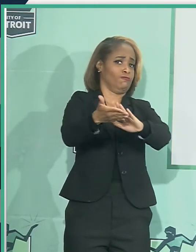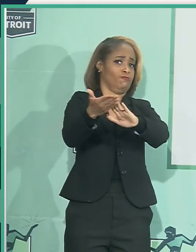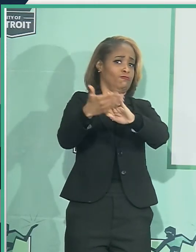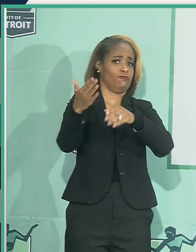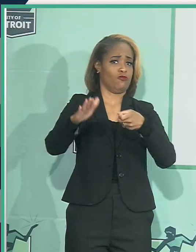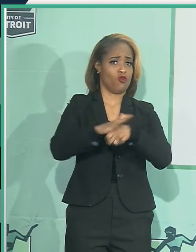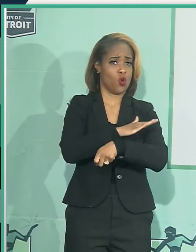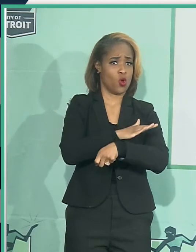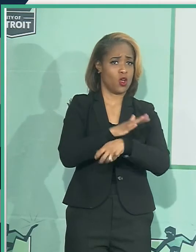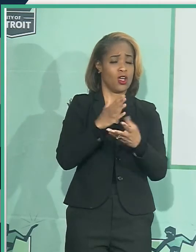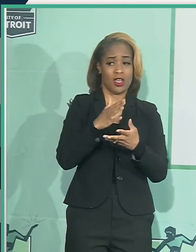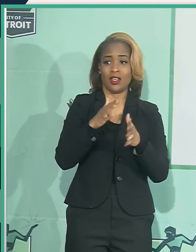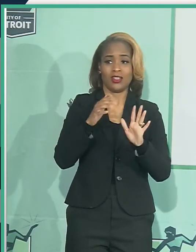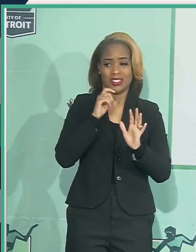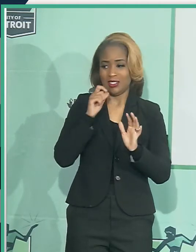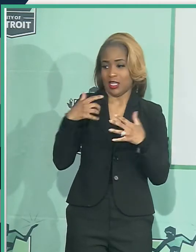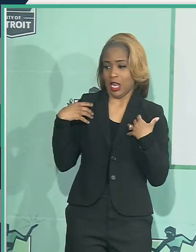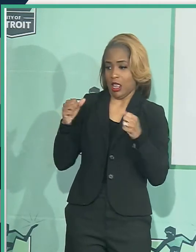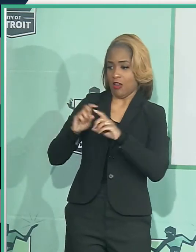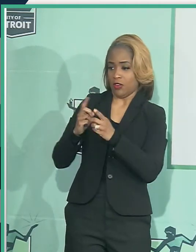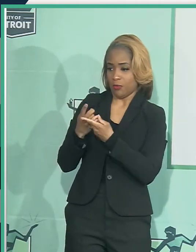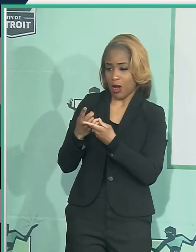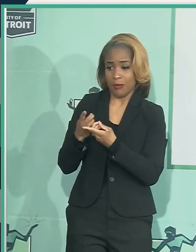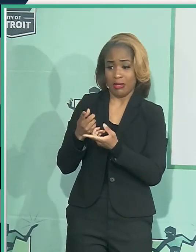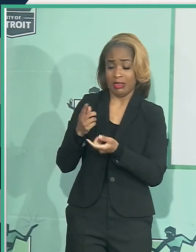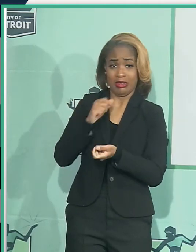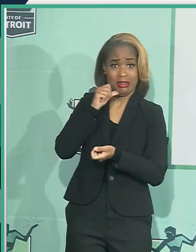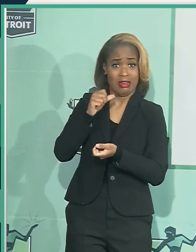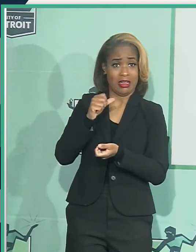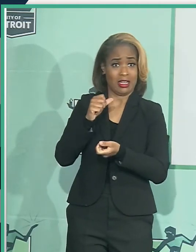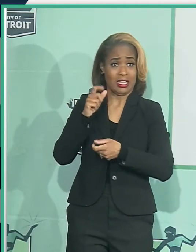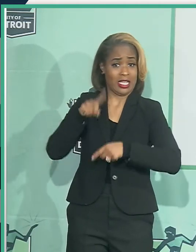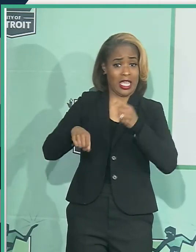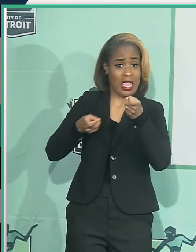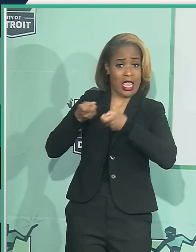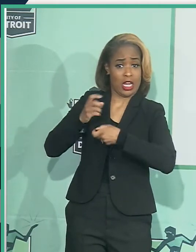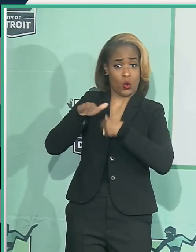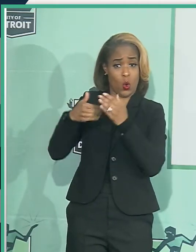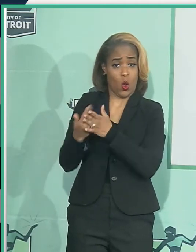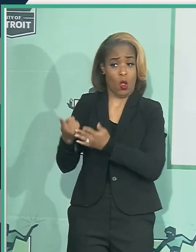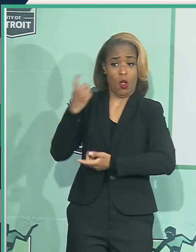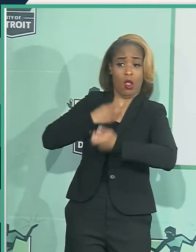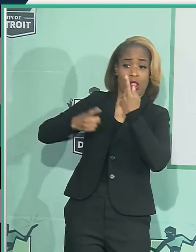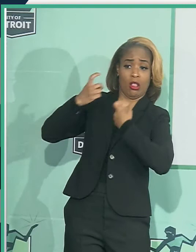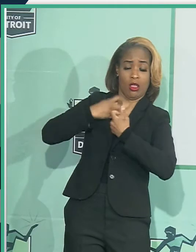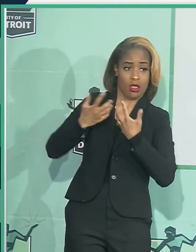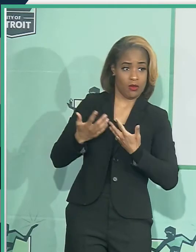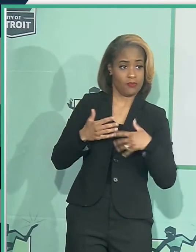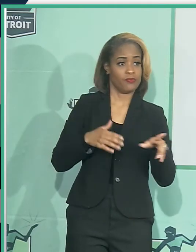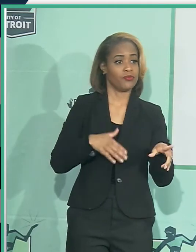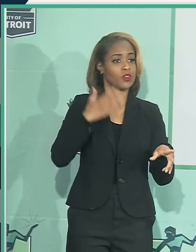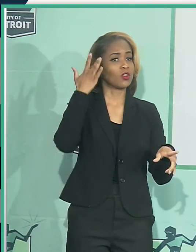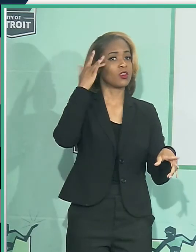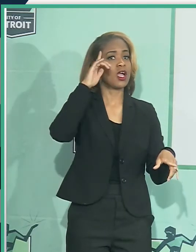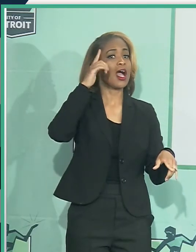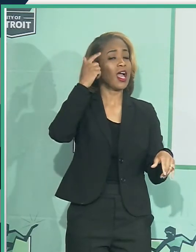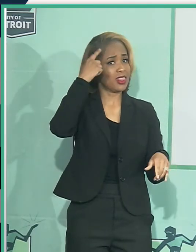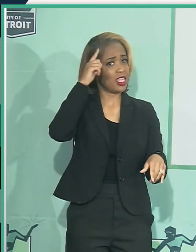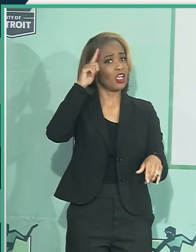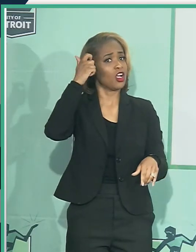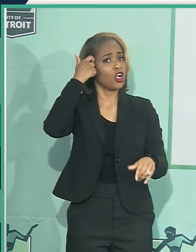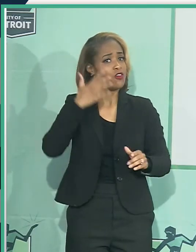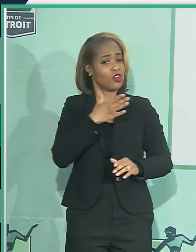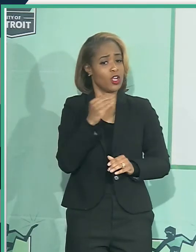let alone health departments on a local basis not being equipped to handle questions coming their way. Well, I think the governor and Mark Hackel both have a